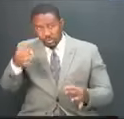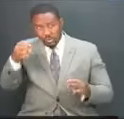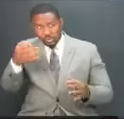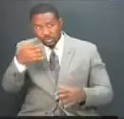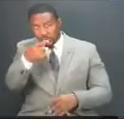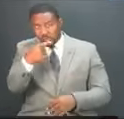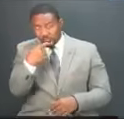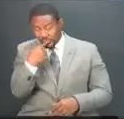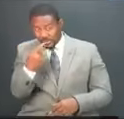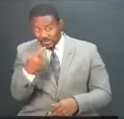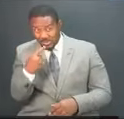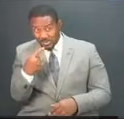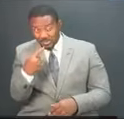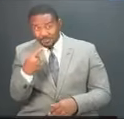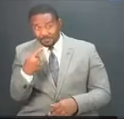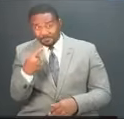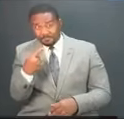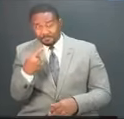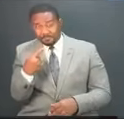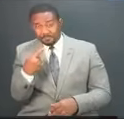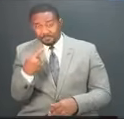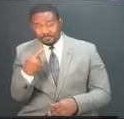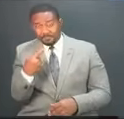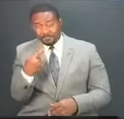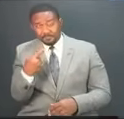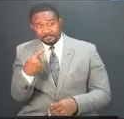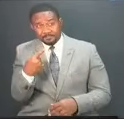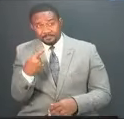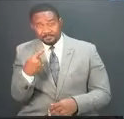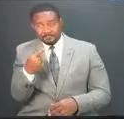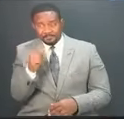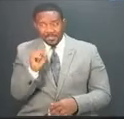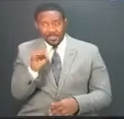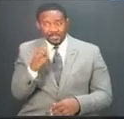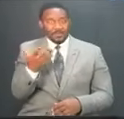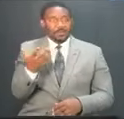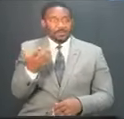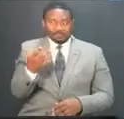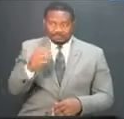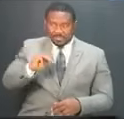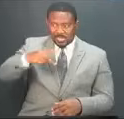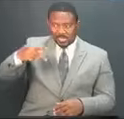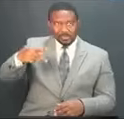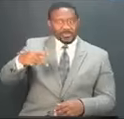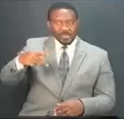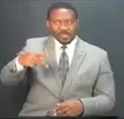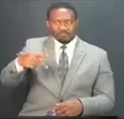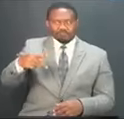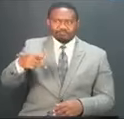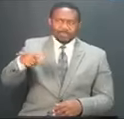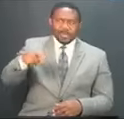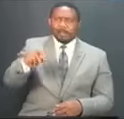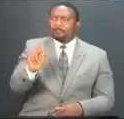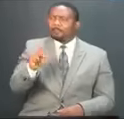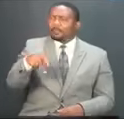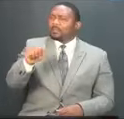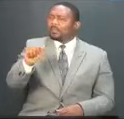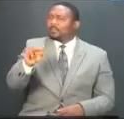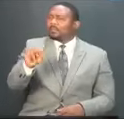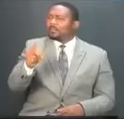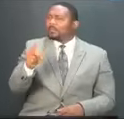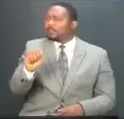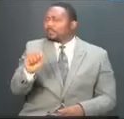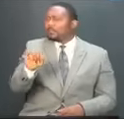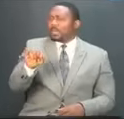that if the member for Kwandai exercised his rights